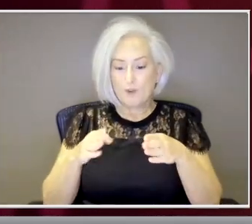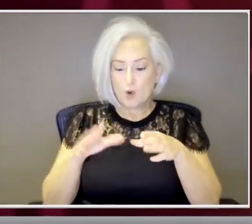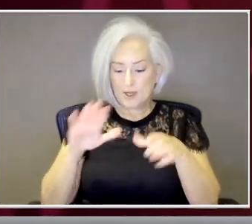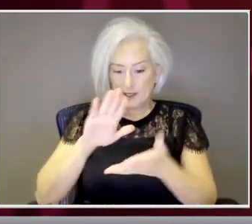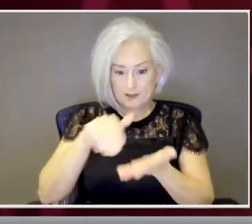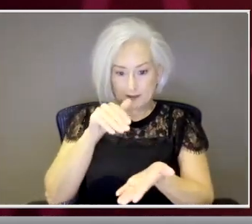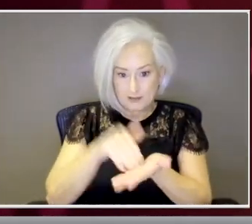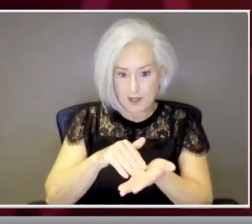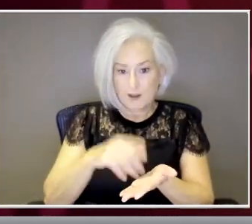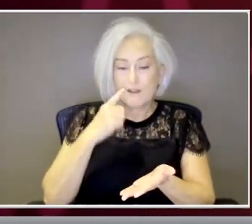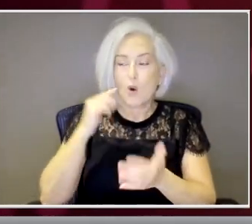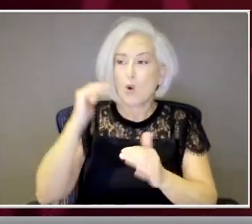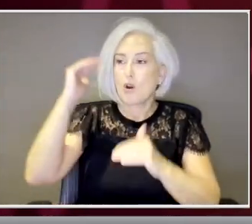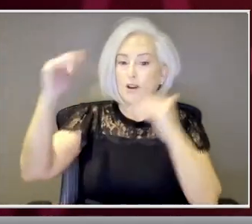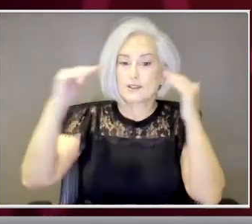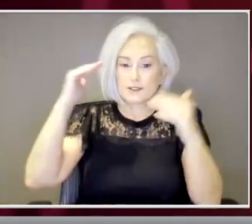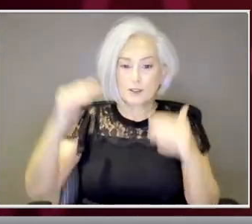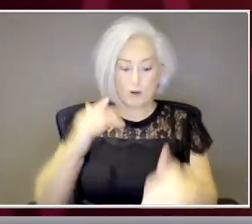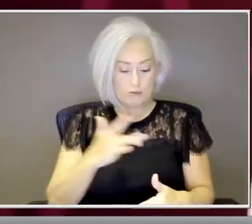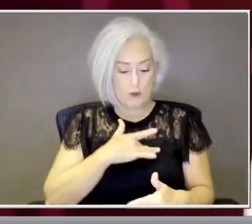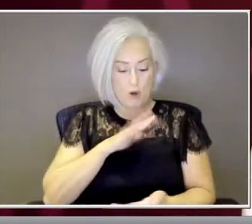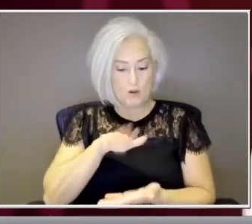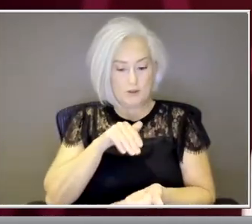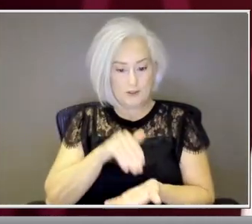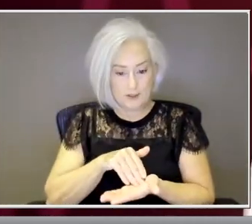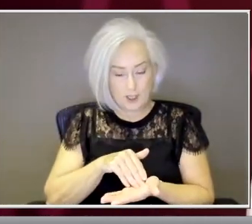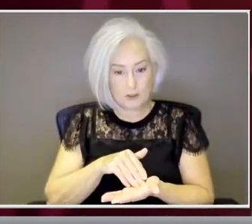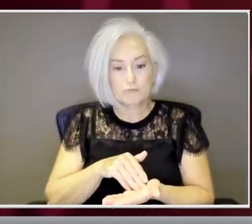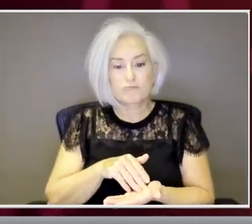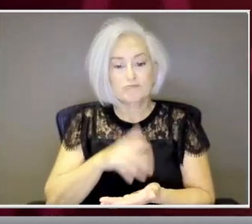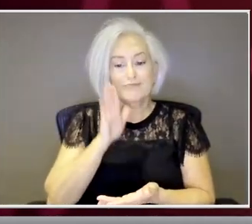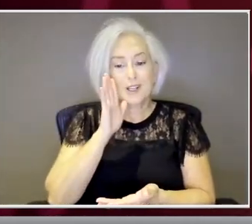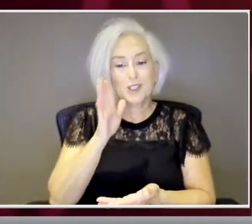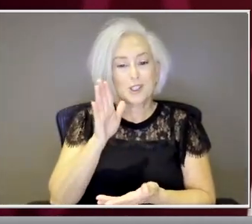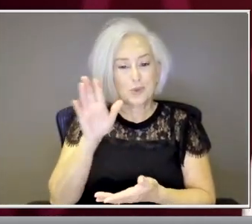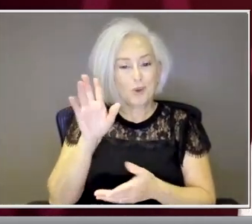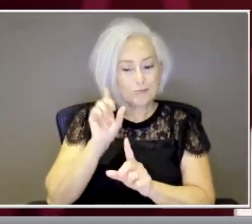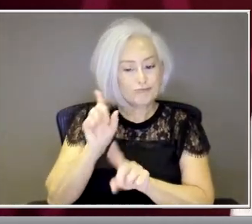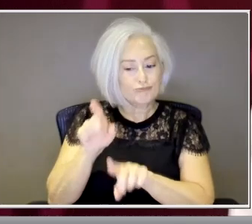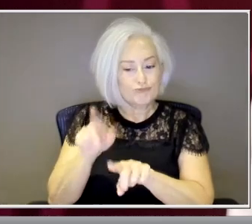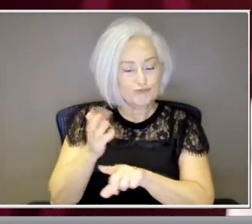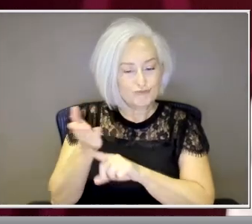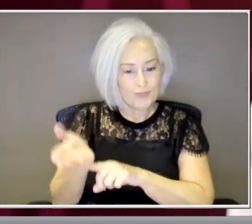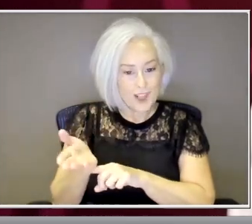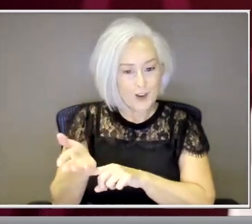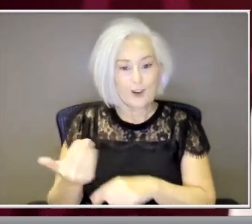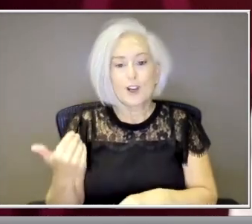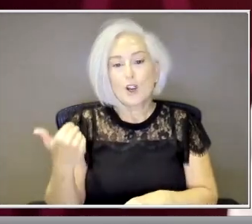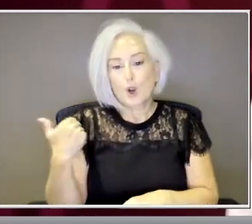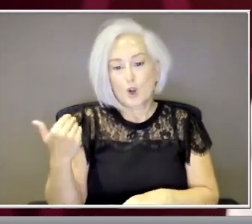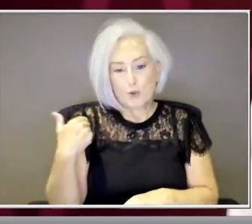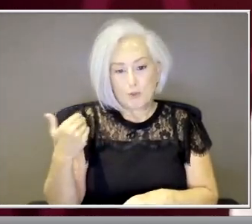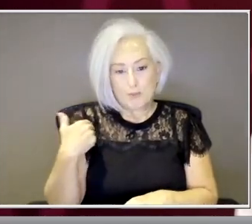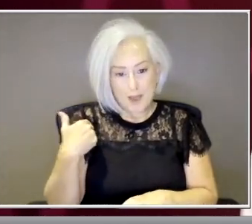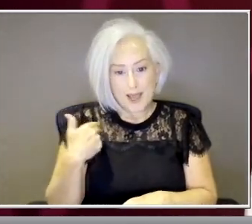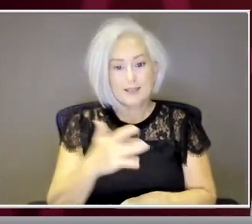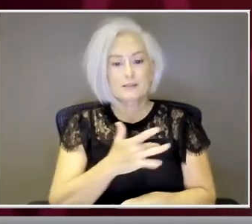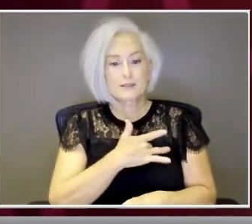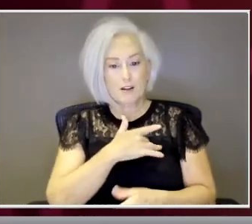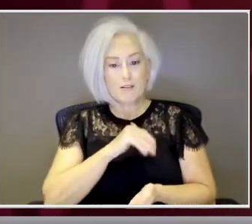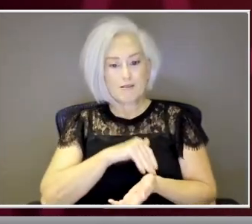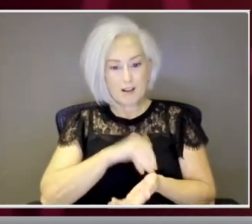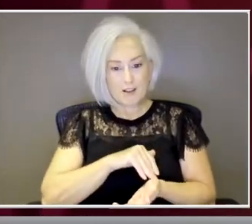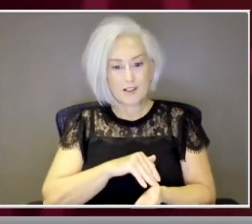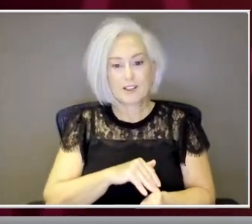exactly where Haley needs to be. And she was just talking about her prior cardiologist, Dr. Kevin Mulhern, who ran our ACHD program for many, many years